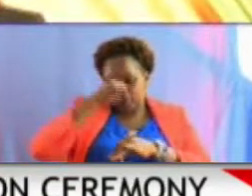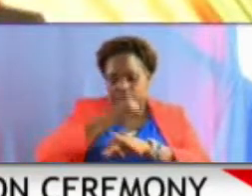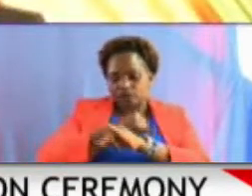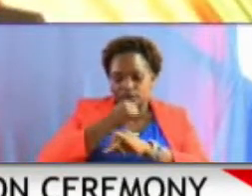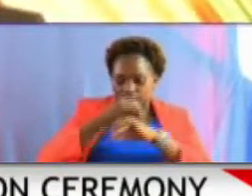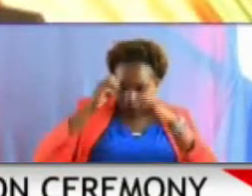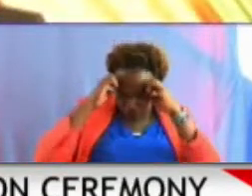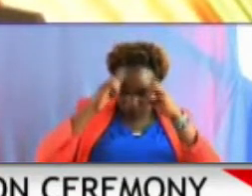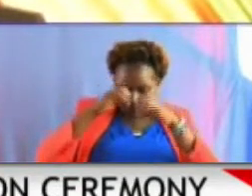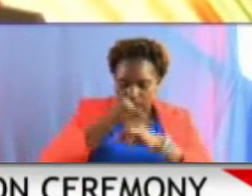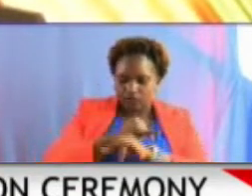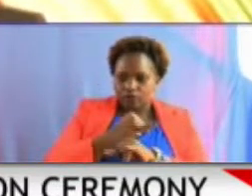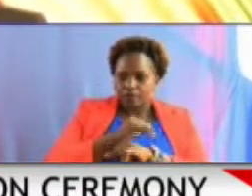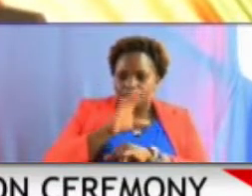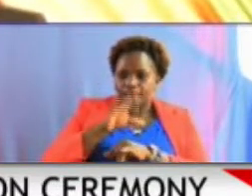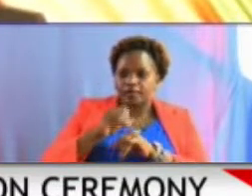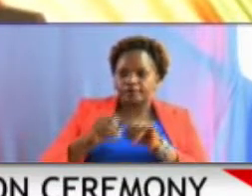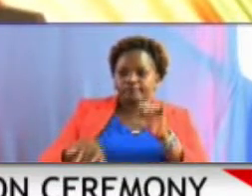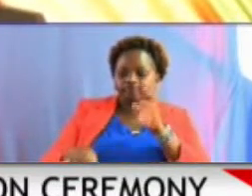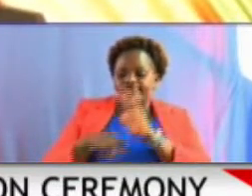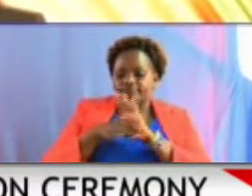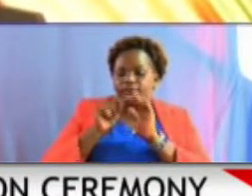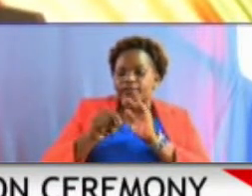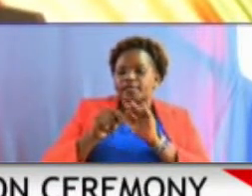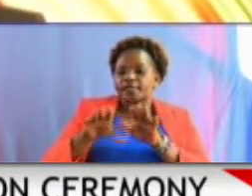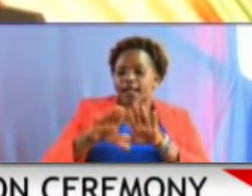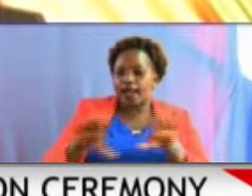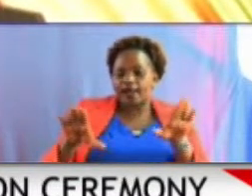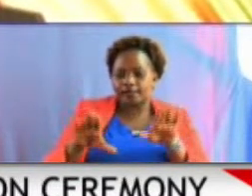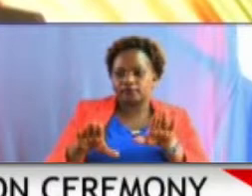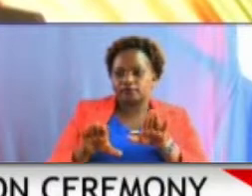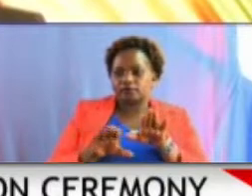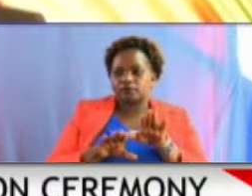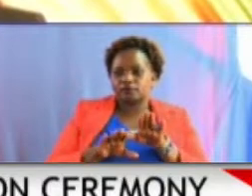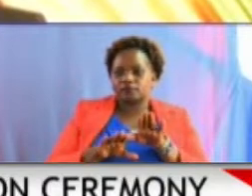institutions must vacate this land immediately.